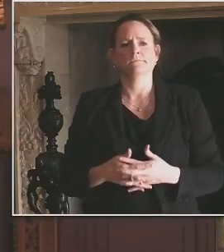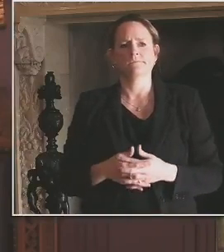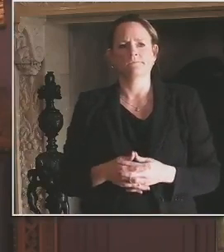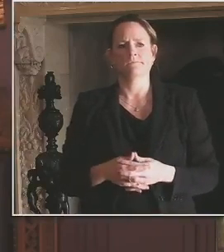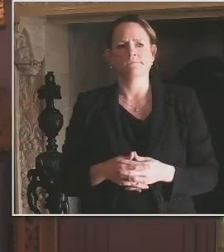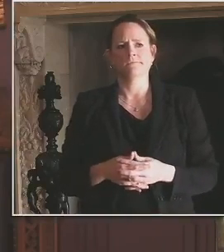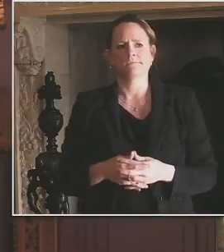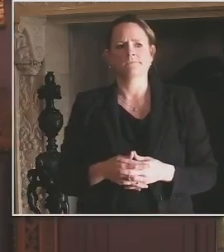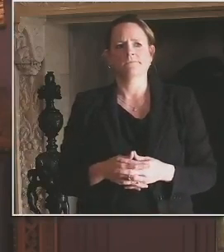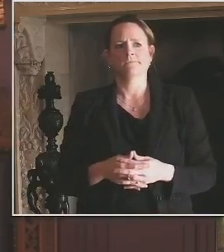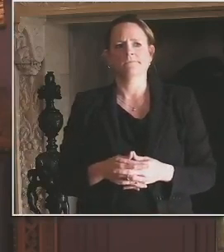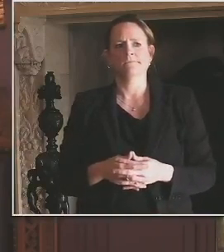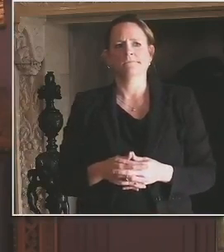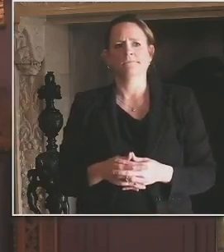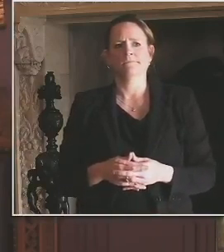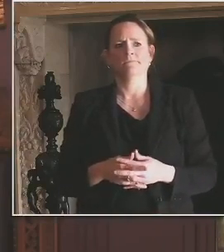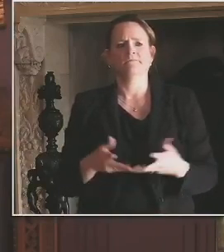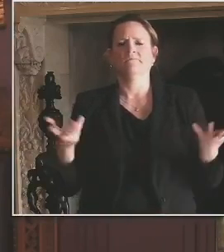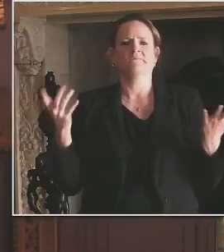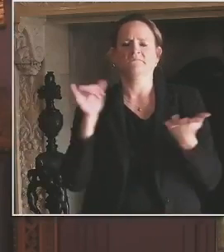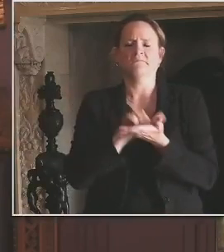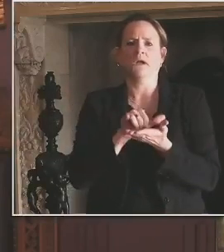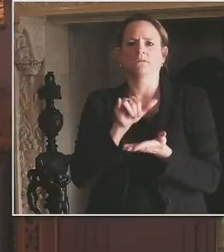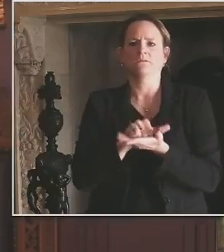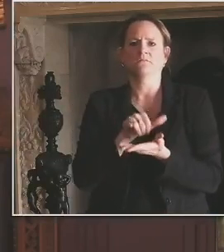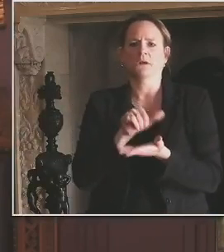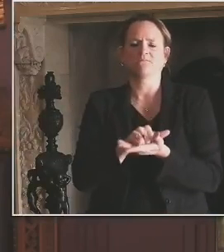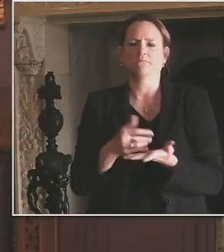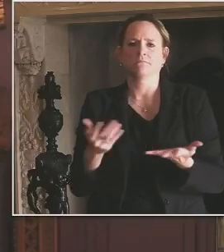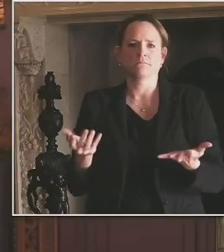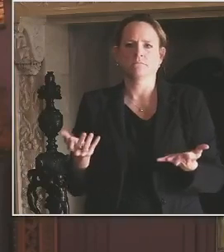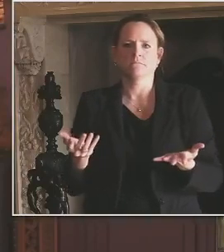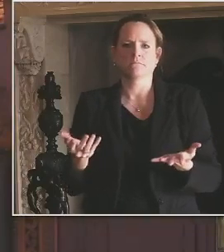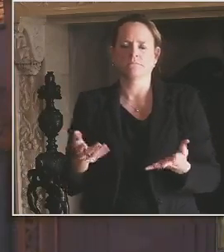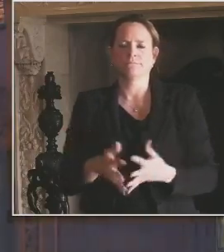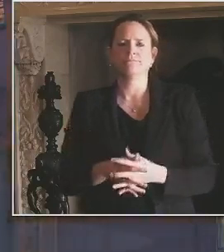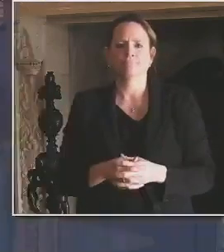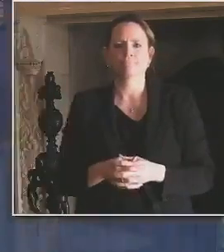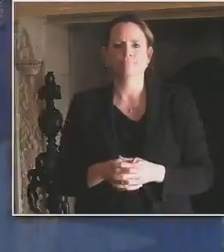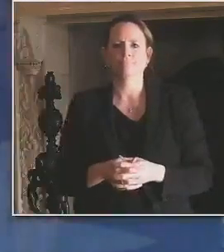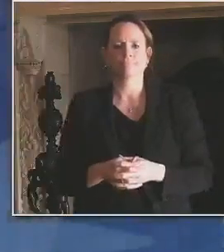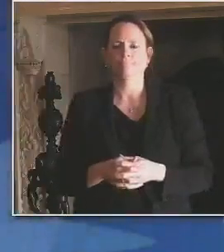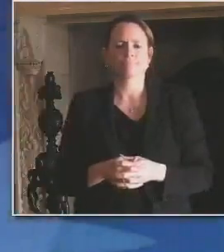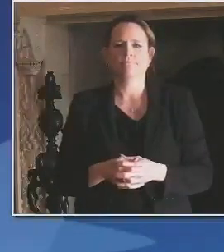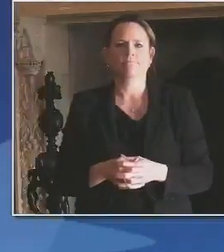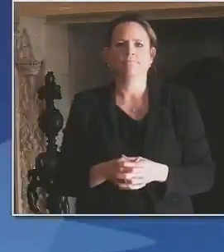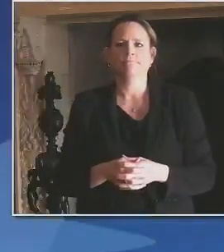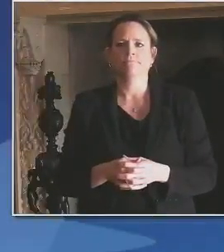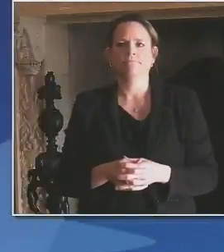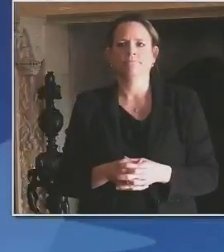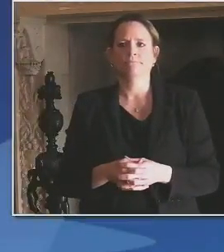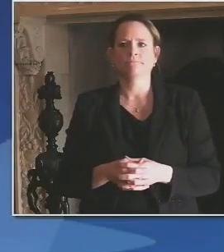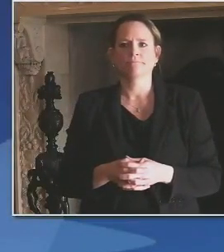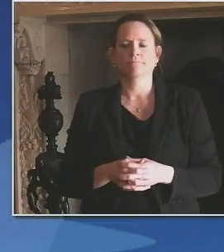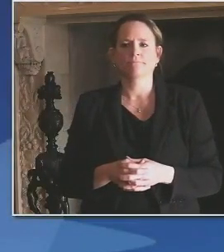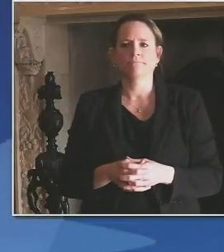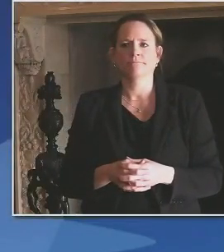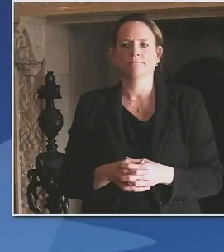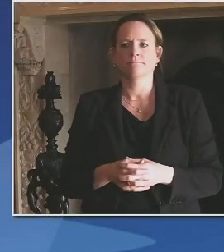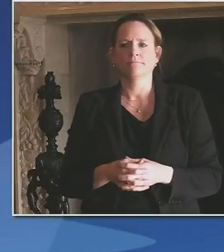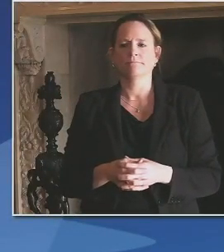value and, frankly, no messaging value. All right, thank you, Governor. The next question, Steve Prestigard,